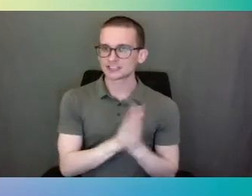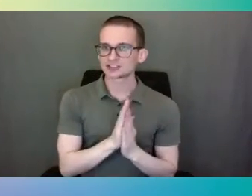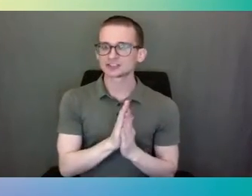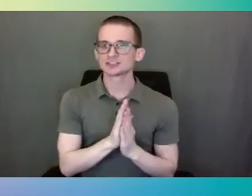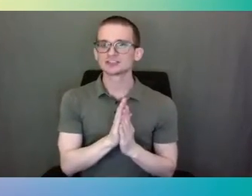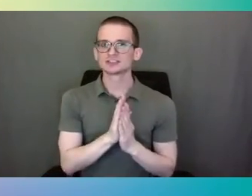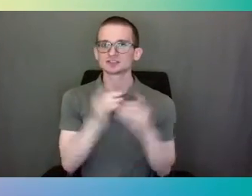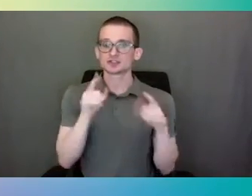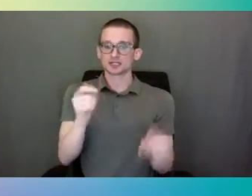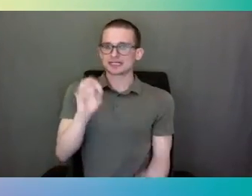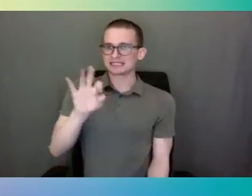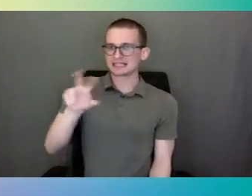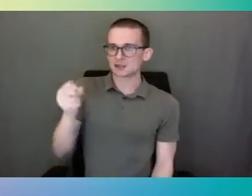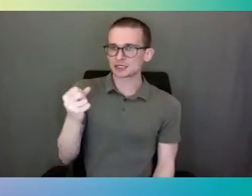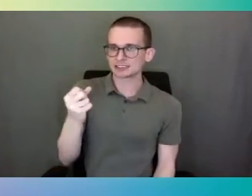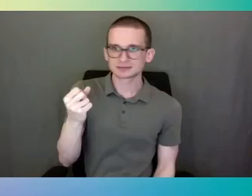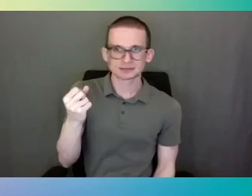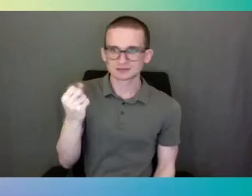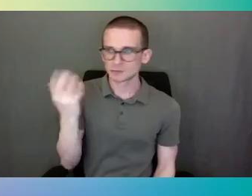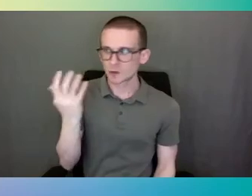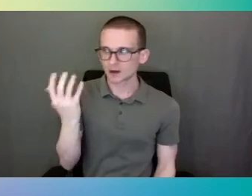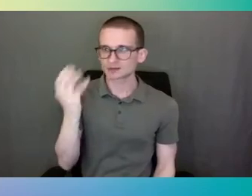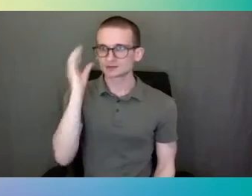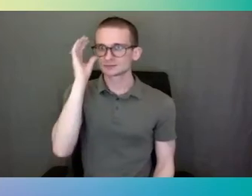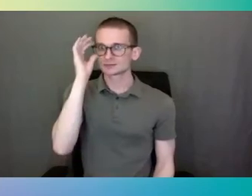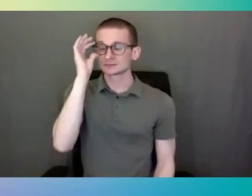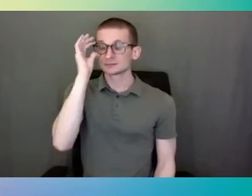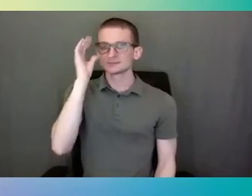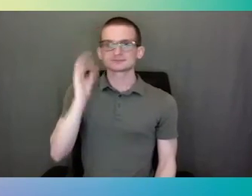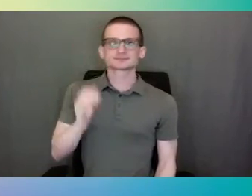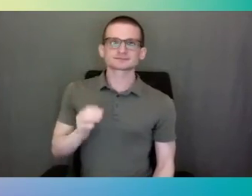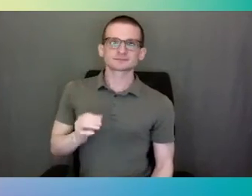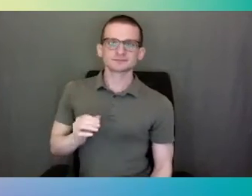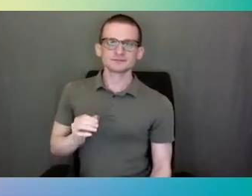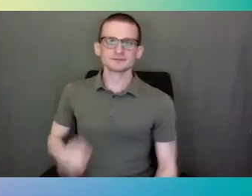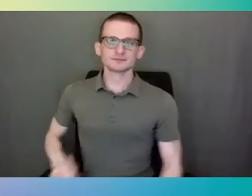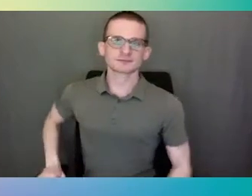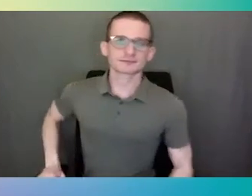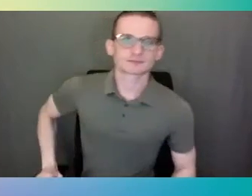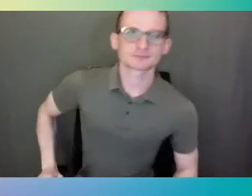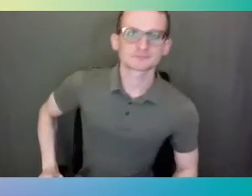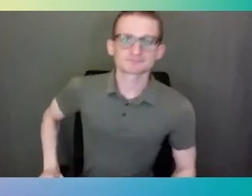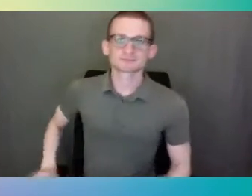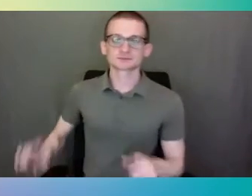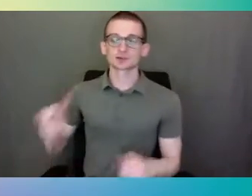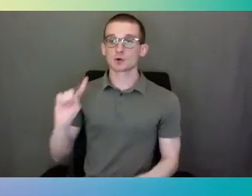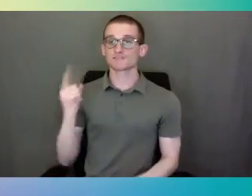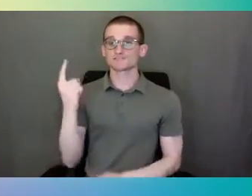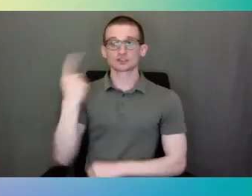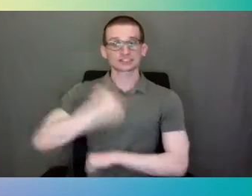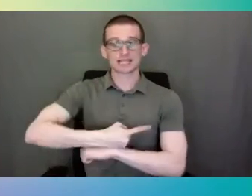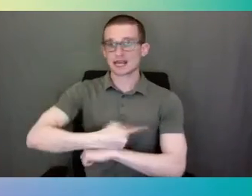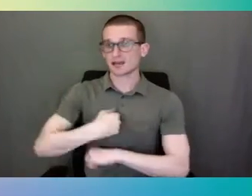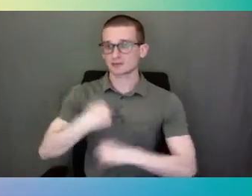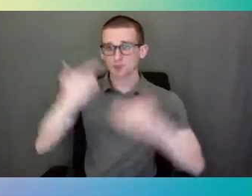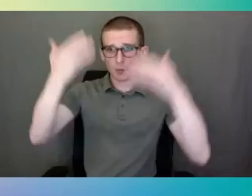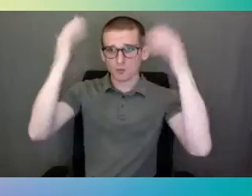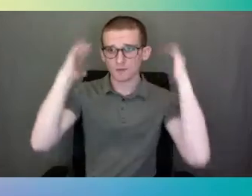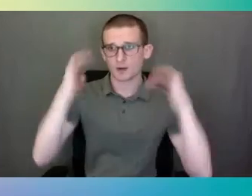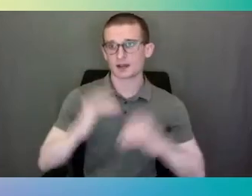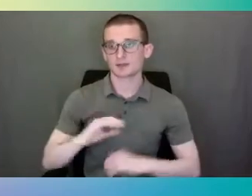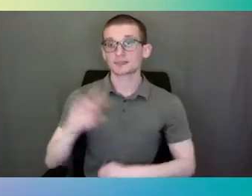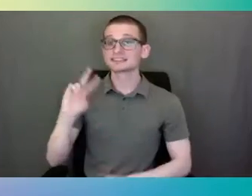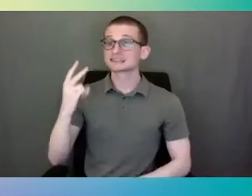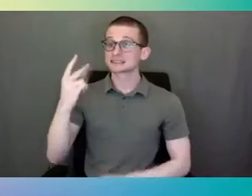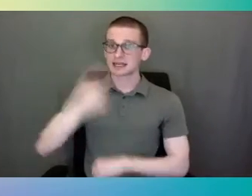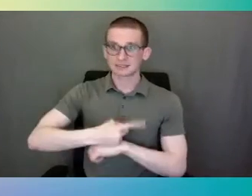1930s when they made this decision. So day one, overwhelmed. But on day two, as the